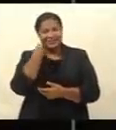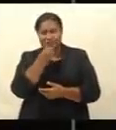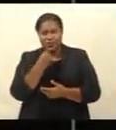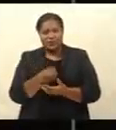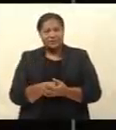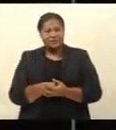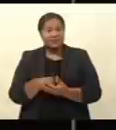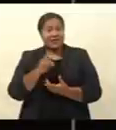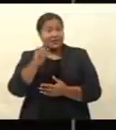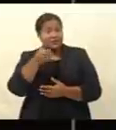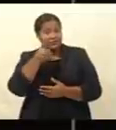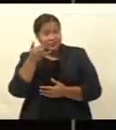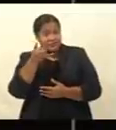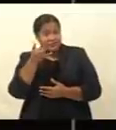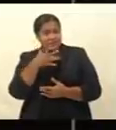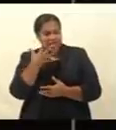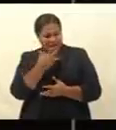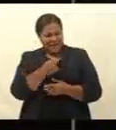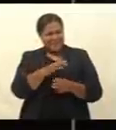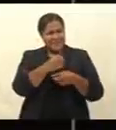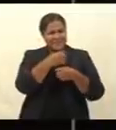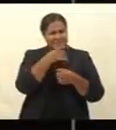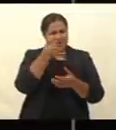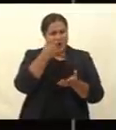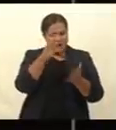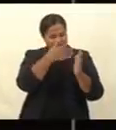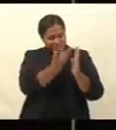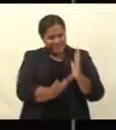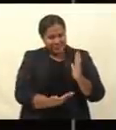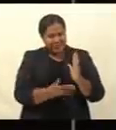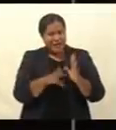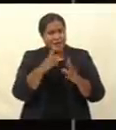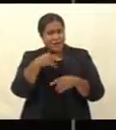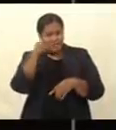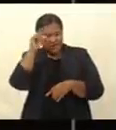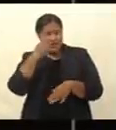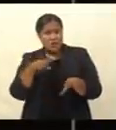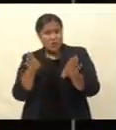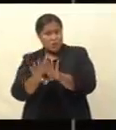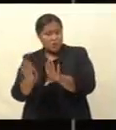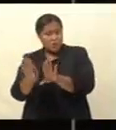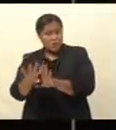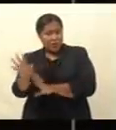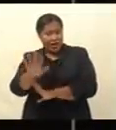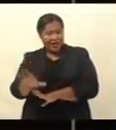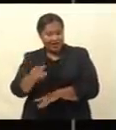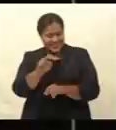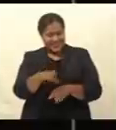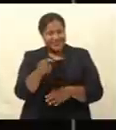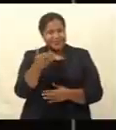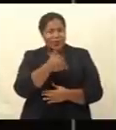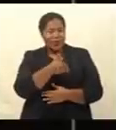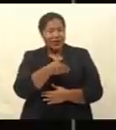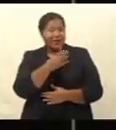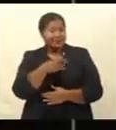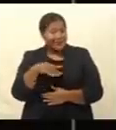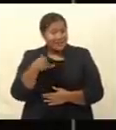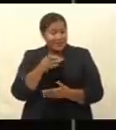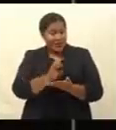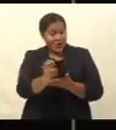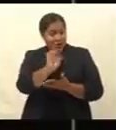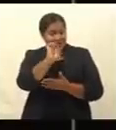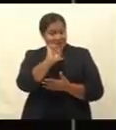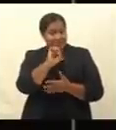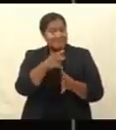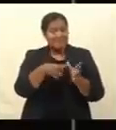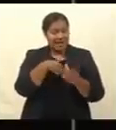was inundated with calls, as I mentioned earlier, from Fijians in the lockdown areas from this morning. Minister for Economy